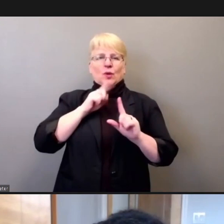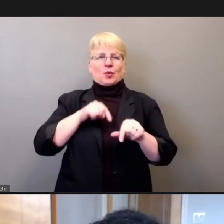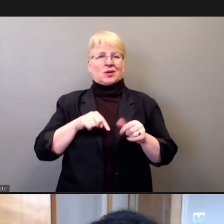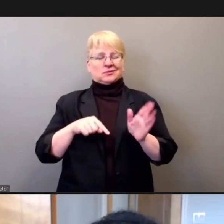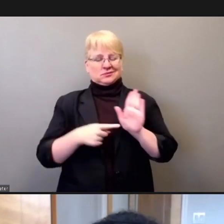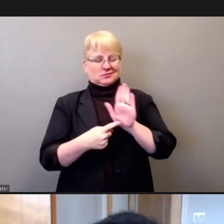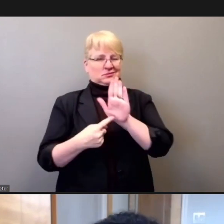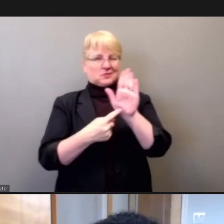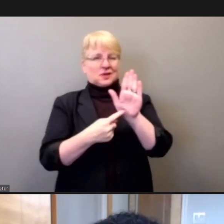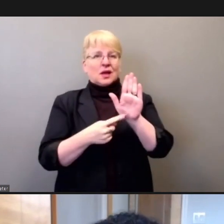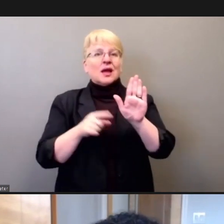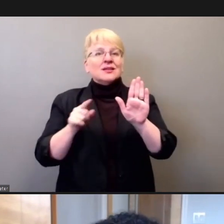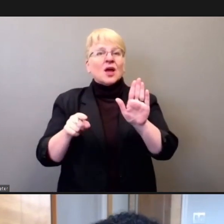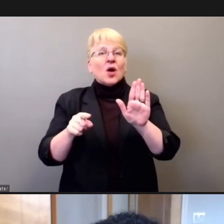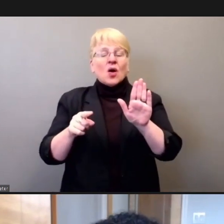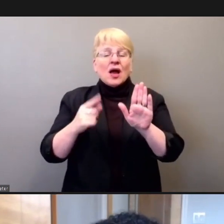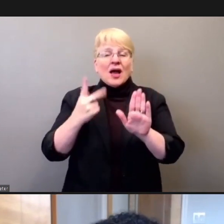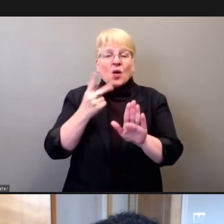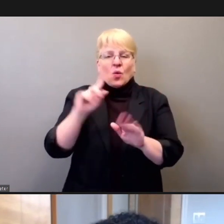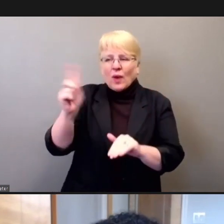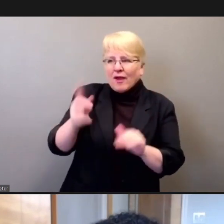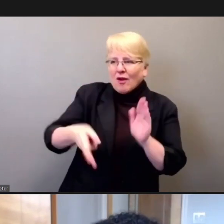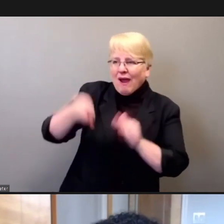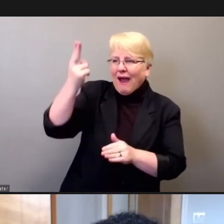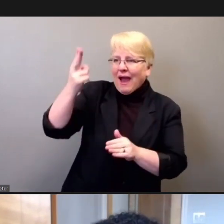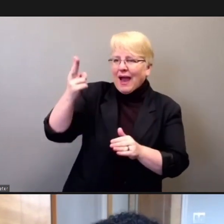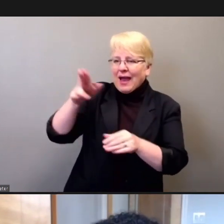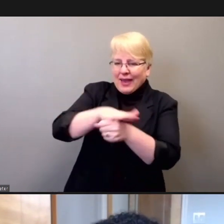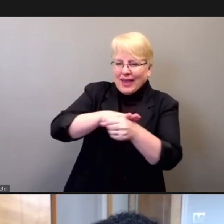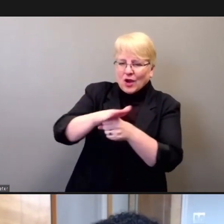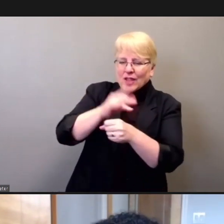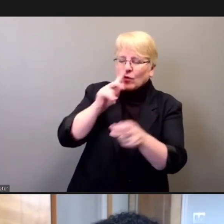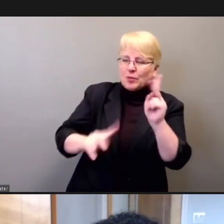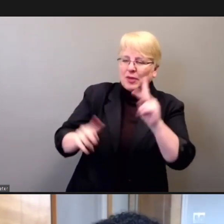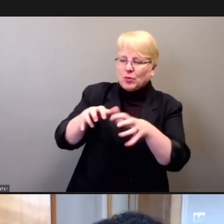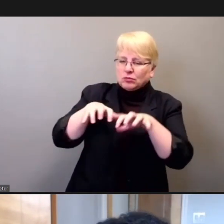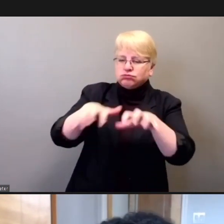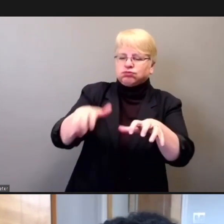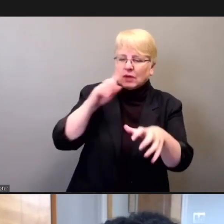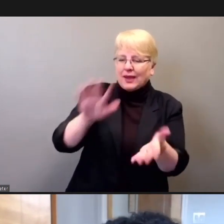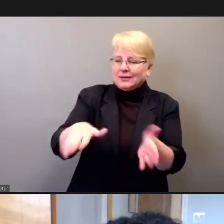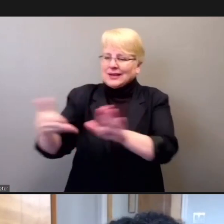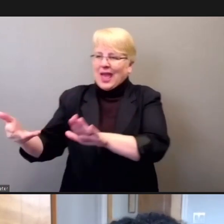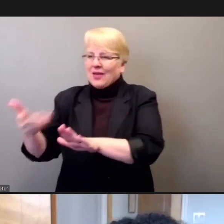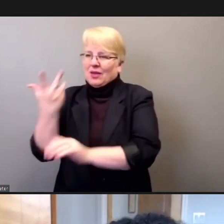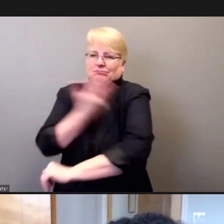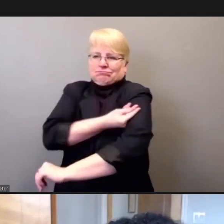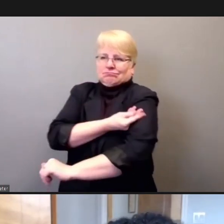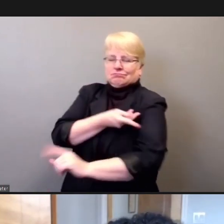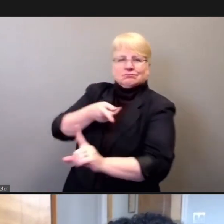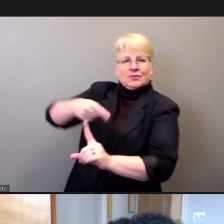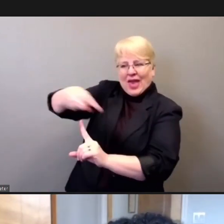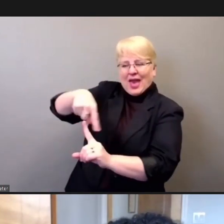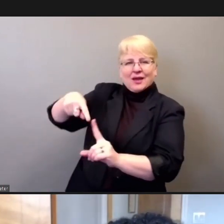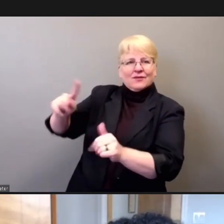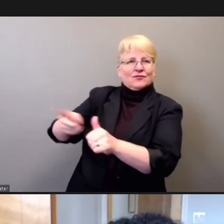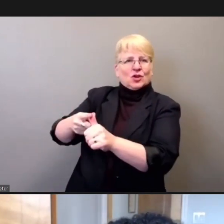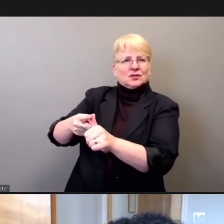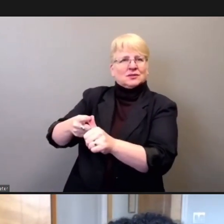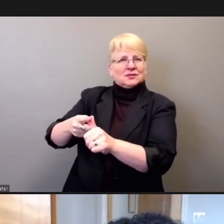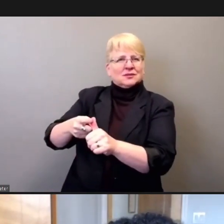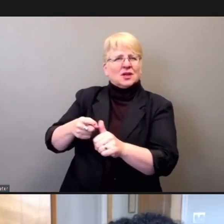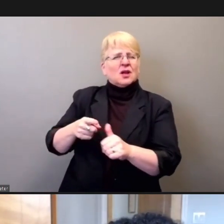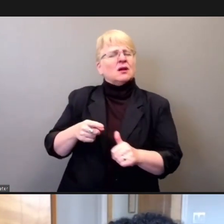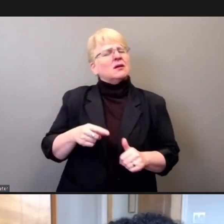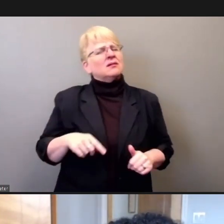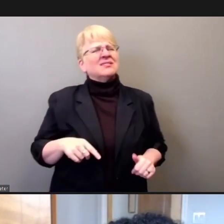vaccine to high mortality areas and populations will have the largest immediate effect on this model. I'm not clear. I'm